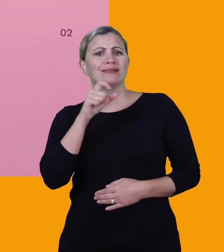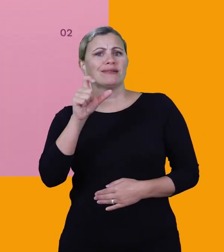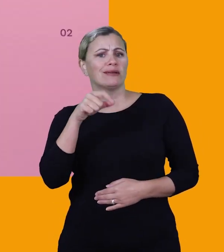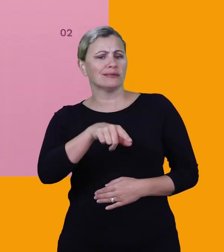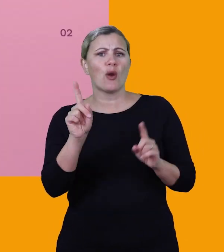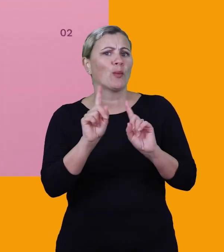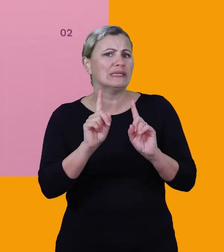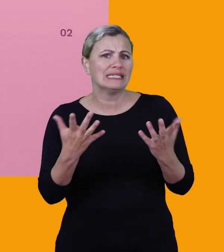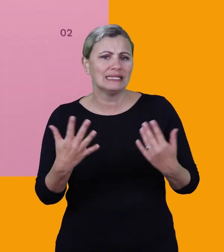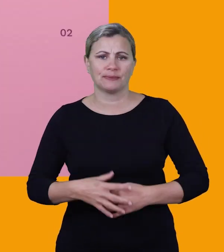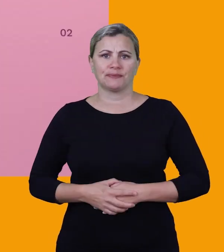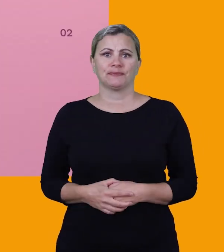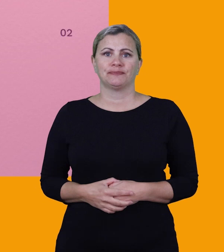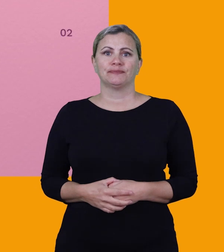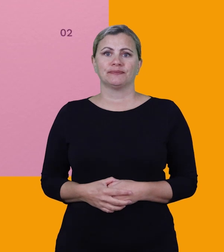What is breast cancer?